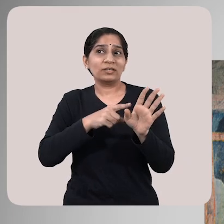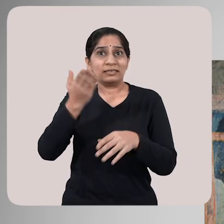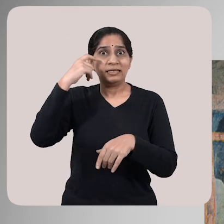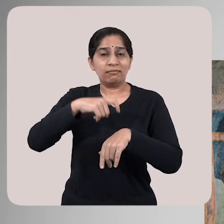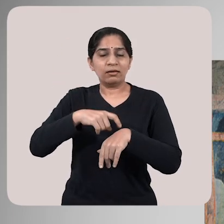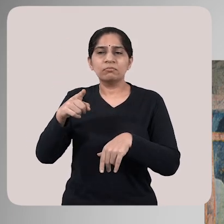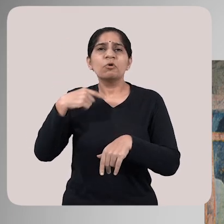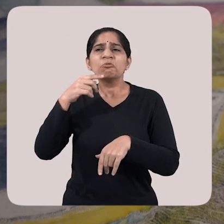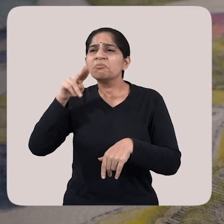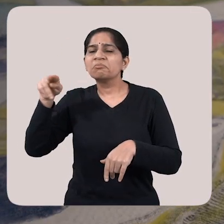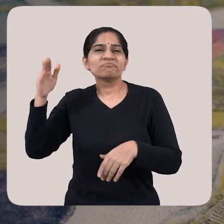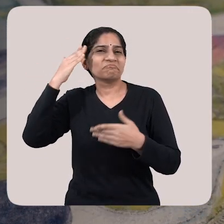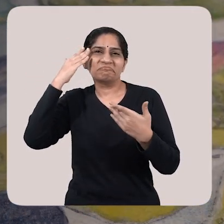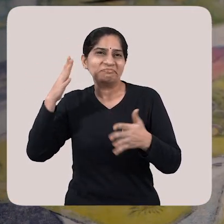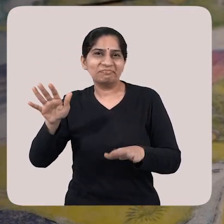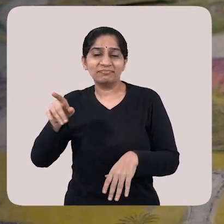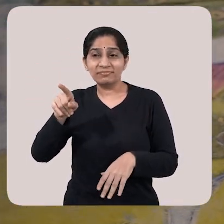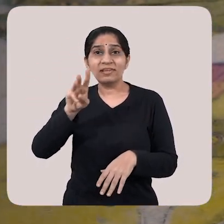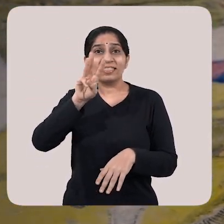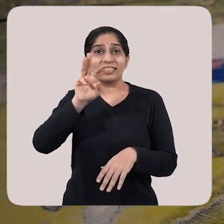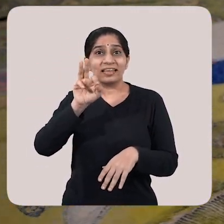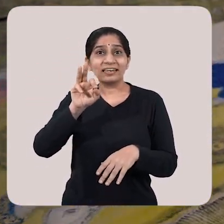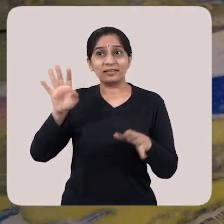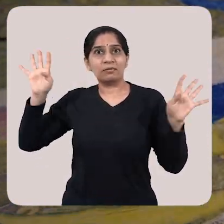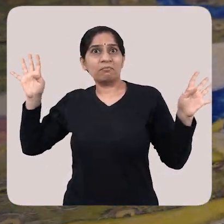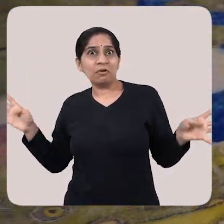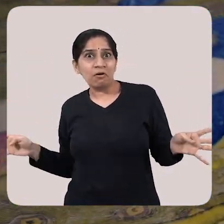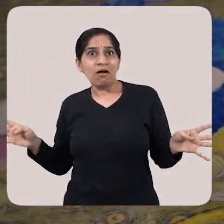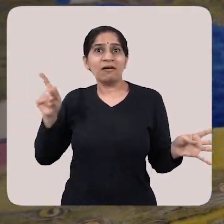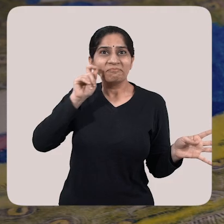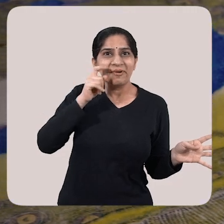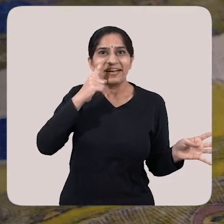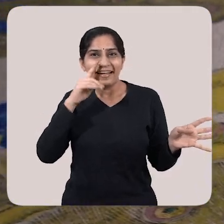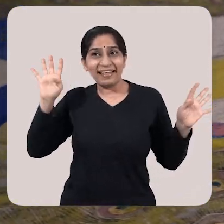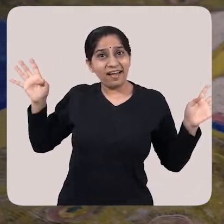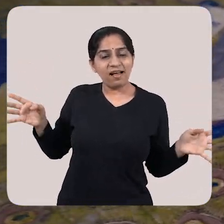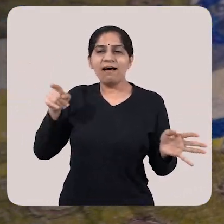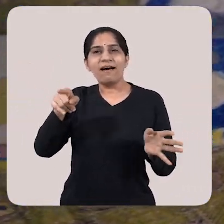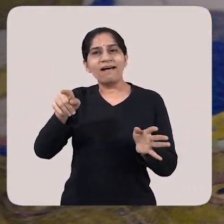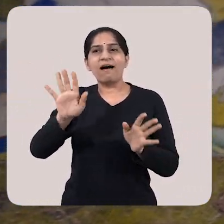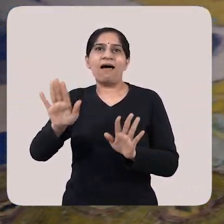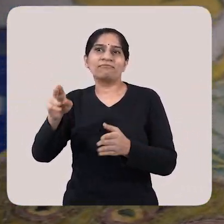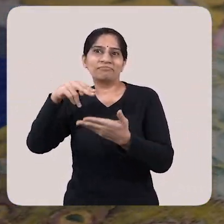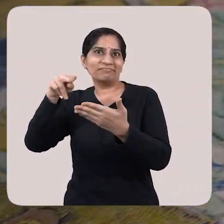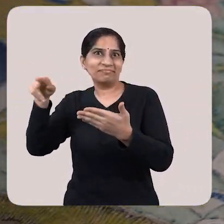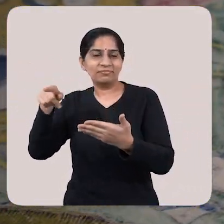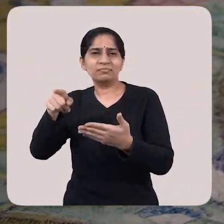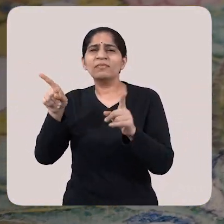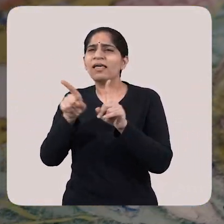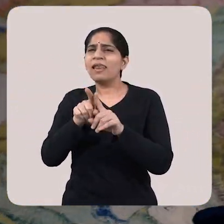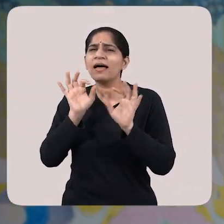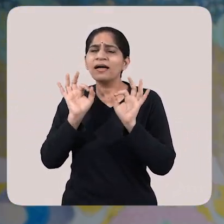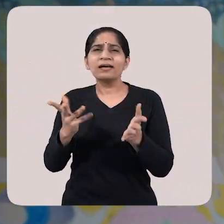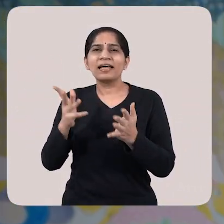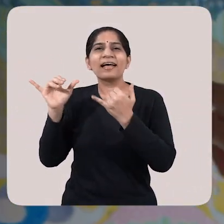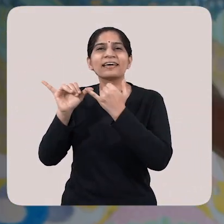Nathdwara by an unknown maker. On it, 30 birds consisting of peacocks and peahens are dancing, possibly mimicking